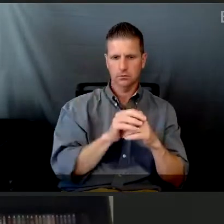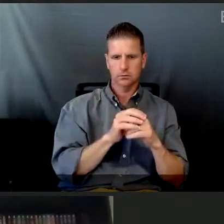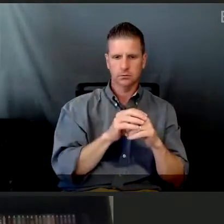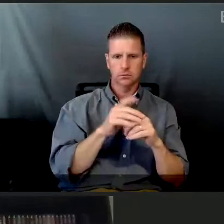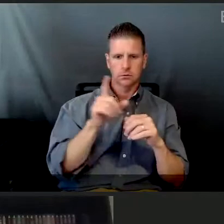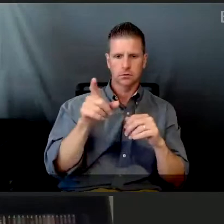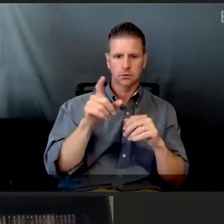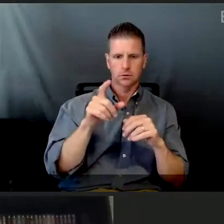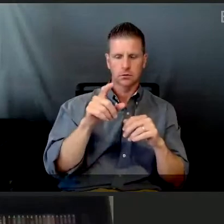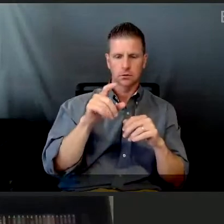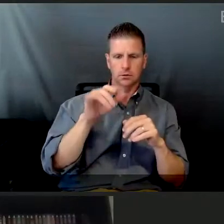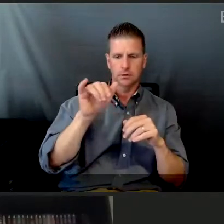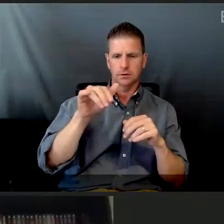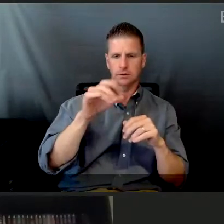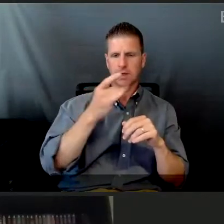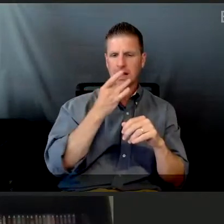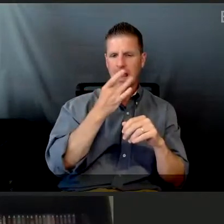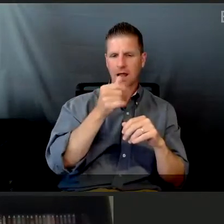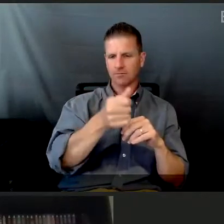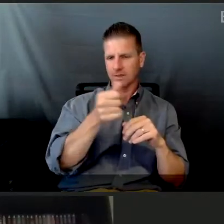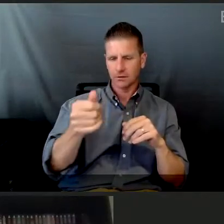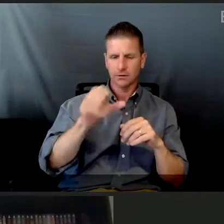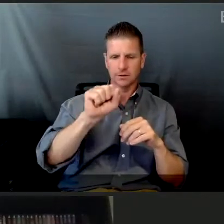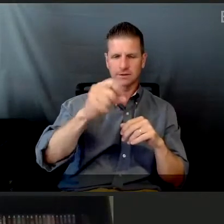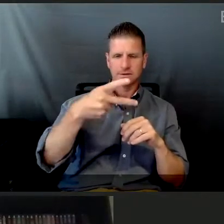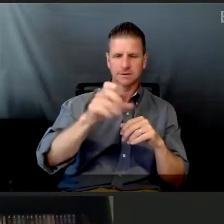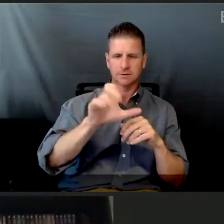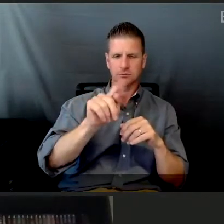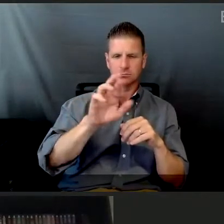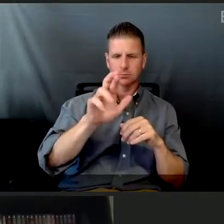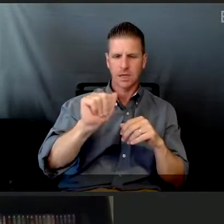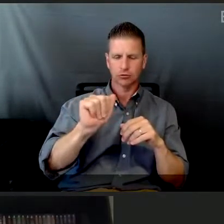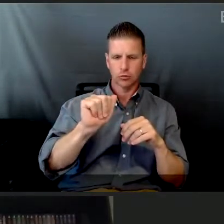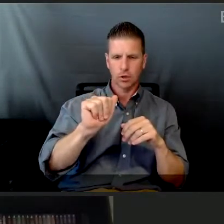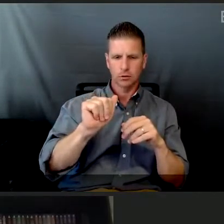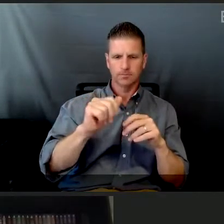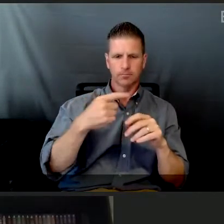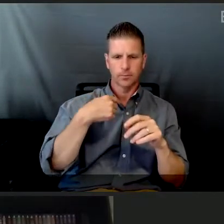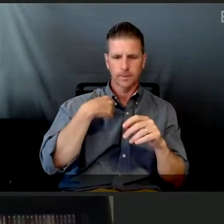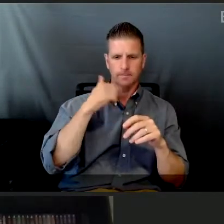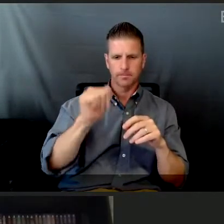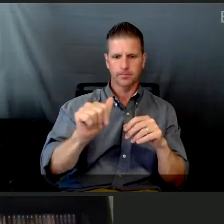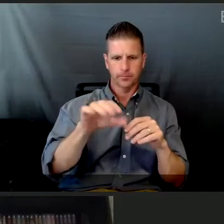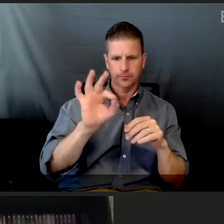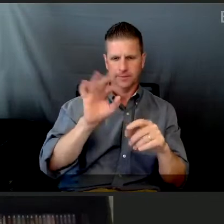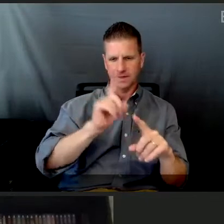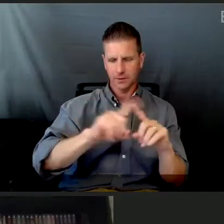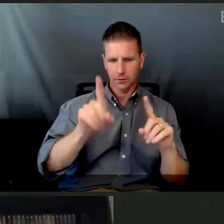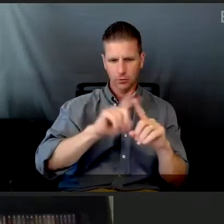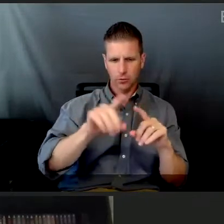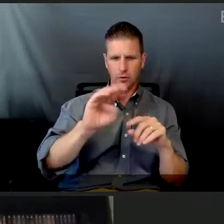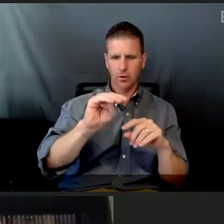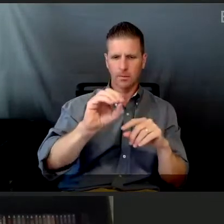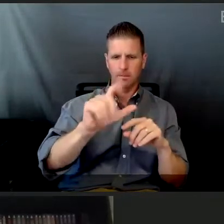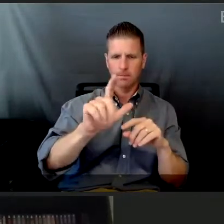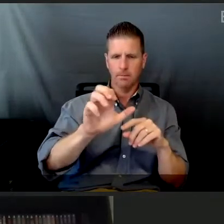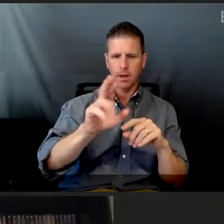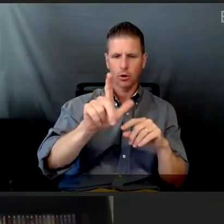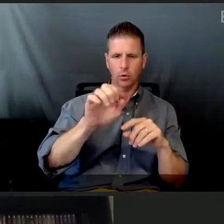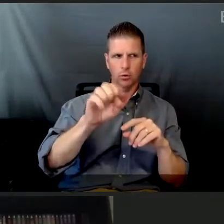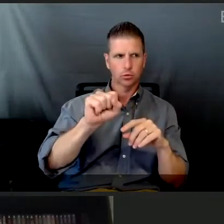light fingerprints, right, the spectra. We're able to detect different molecules on these